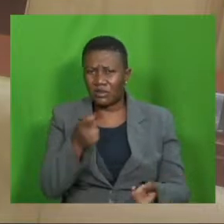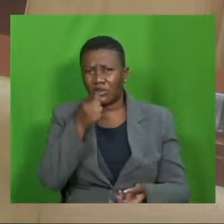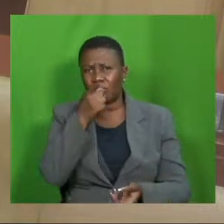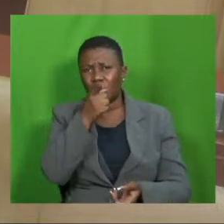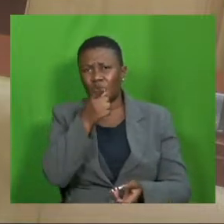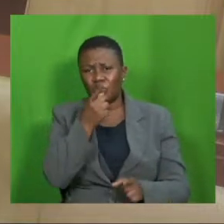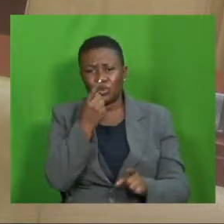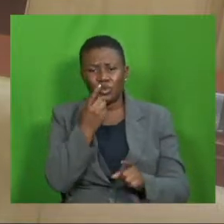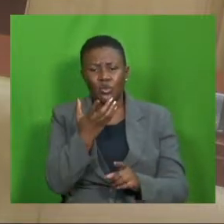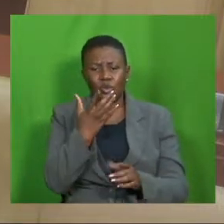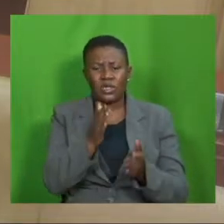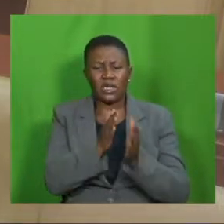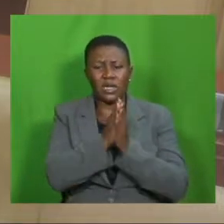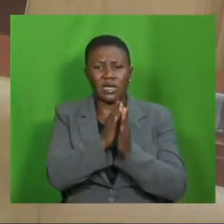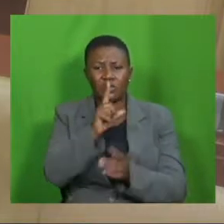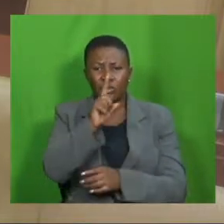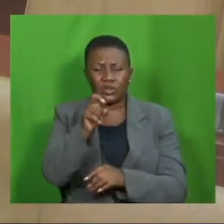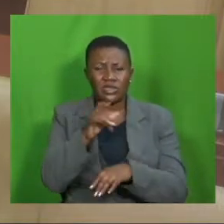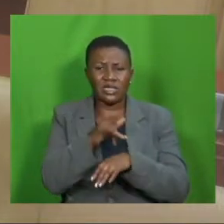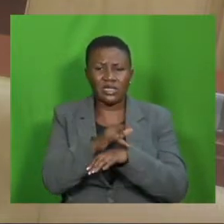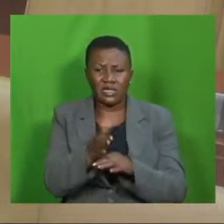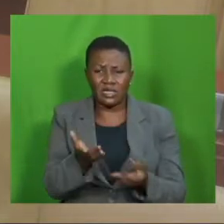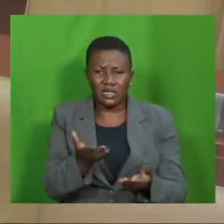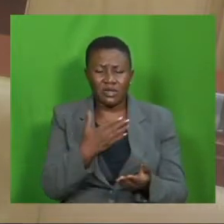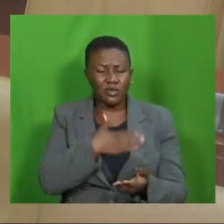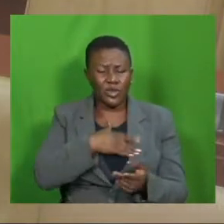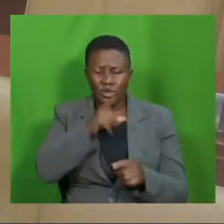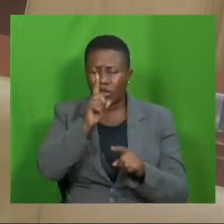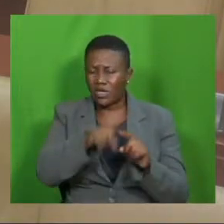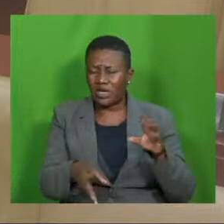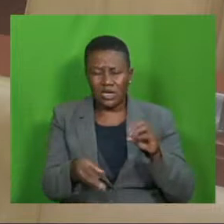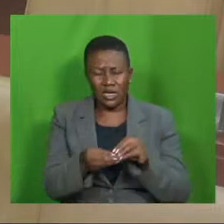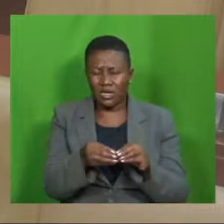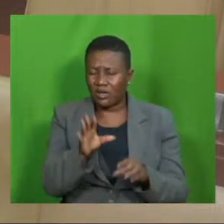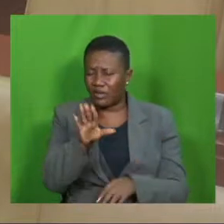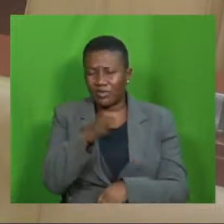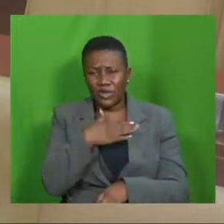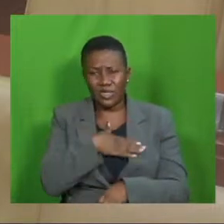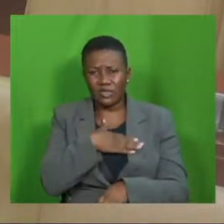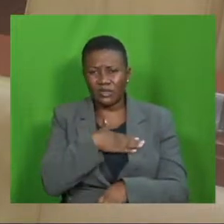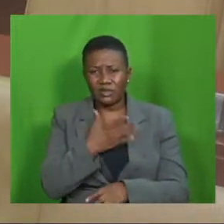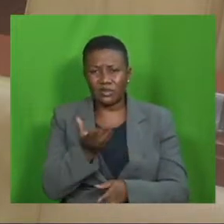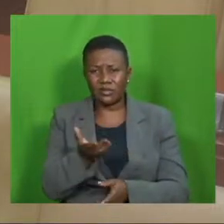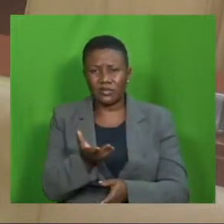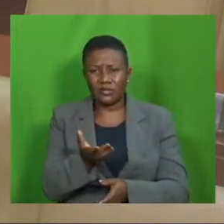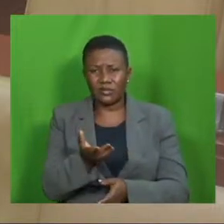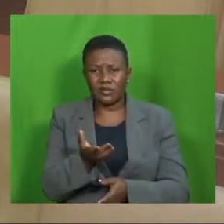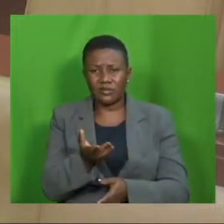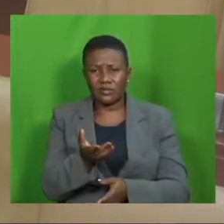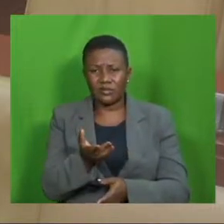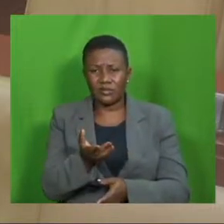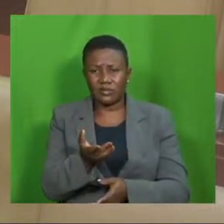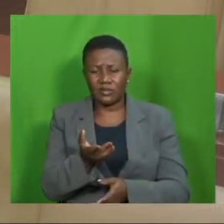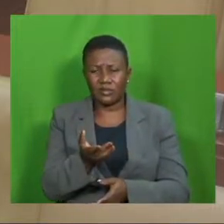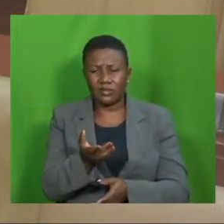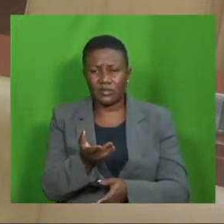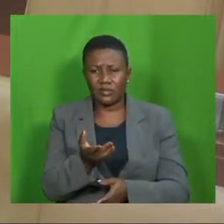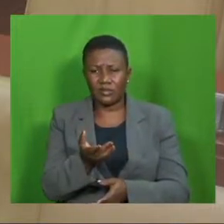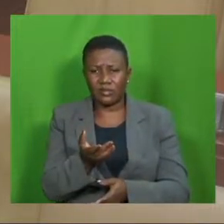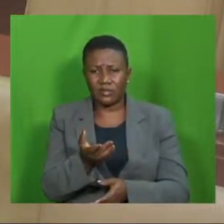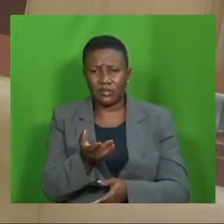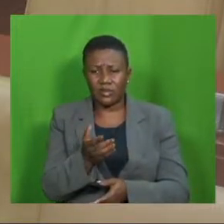question earlier. You didn't get a chance, but you can't add it to this one, please. Mr. Speaker, it's all a